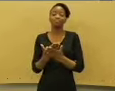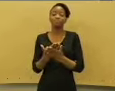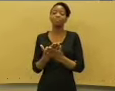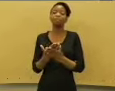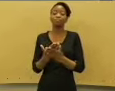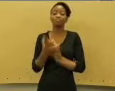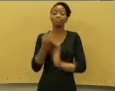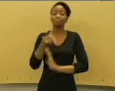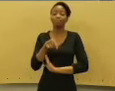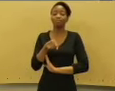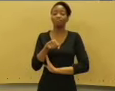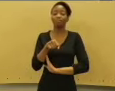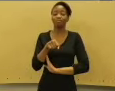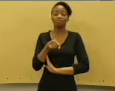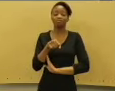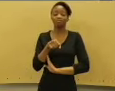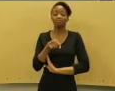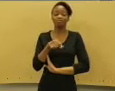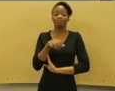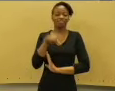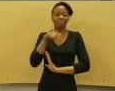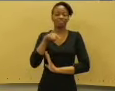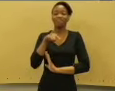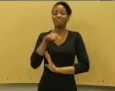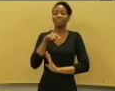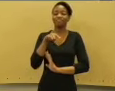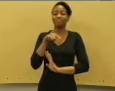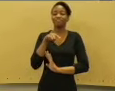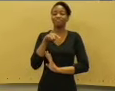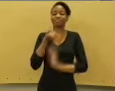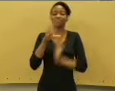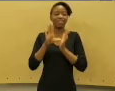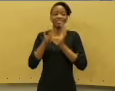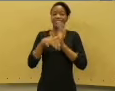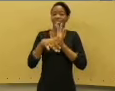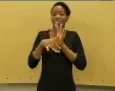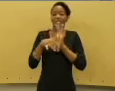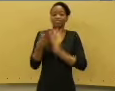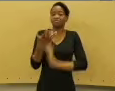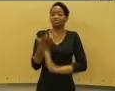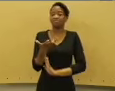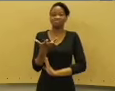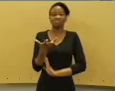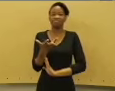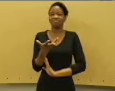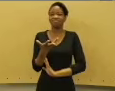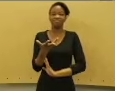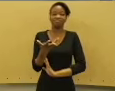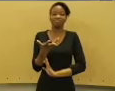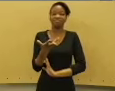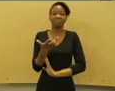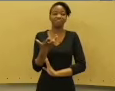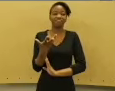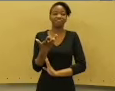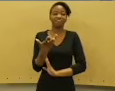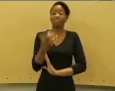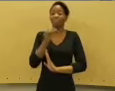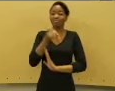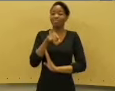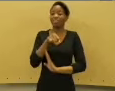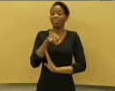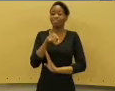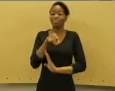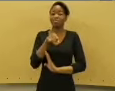incontinence is not a gendered thing, you know, and you don't have to be disabled to deal with